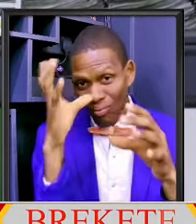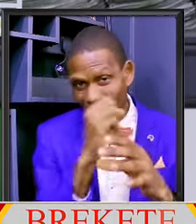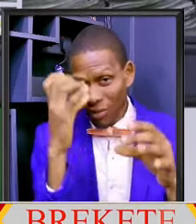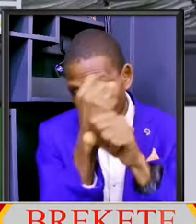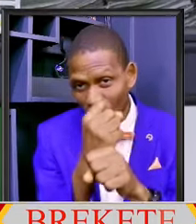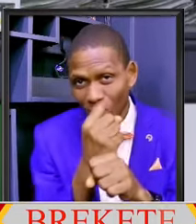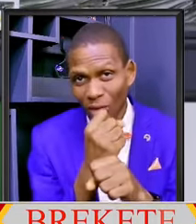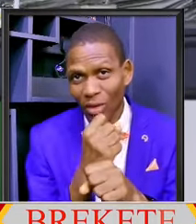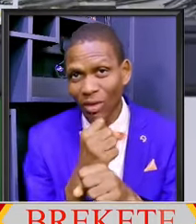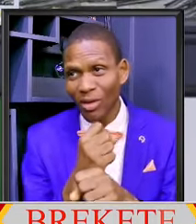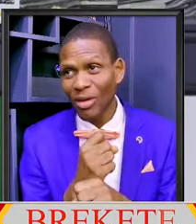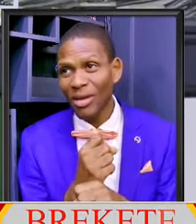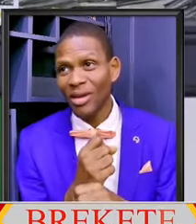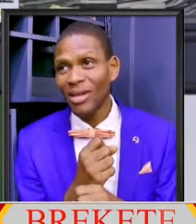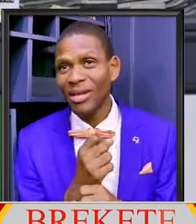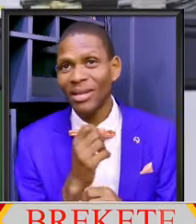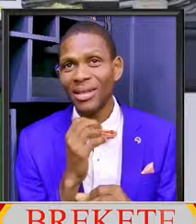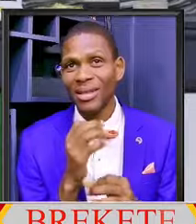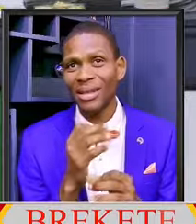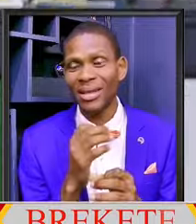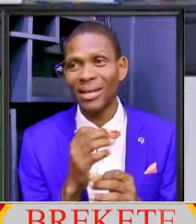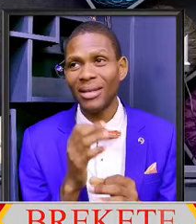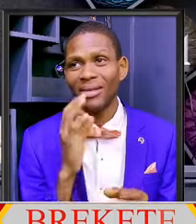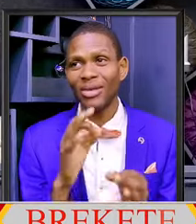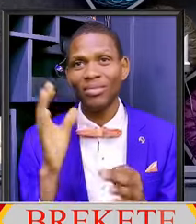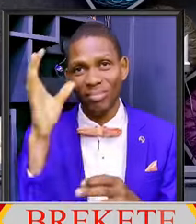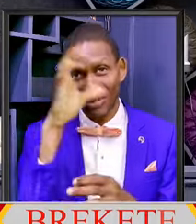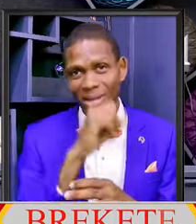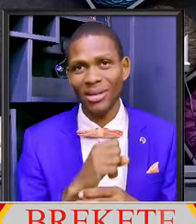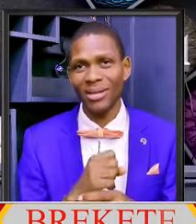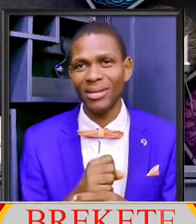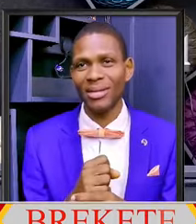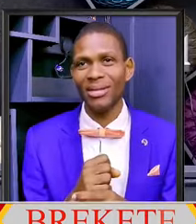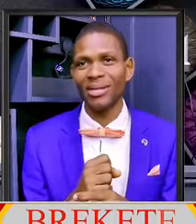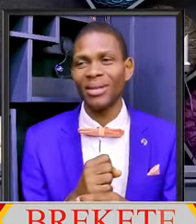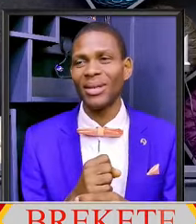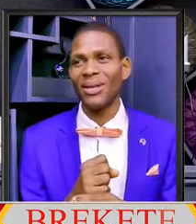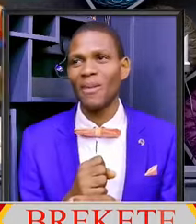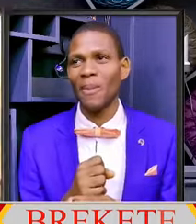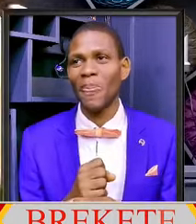Malama, do wonder by kichapi ba banachi bani.